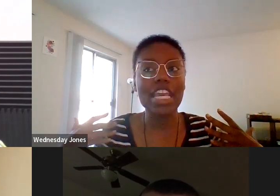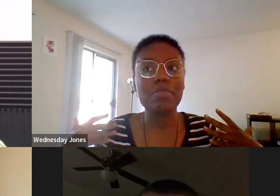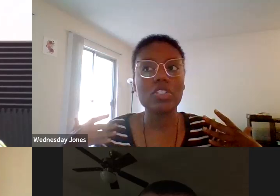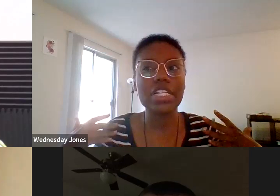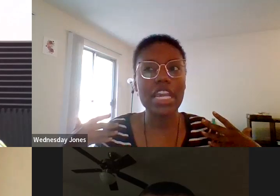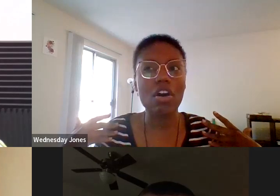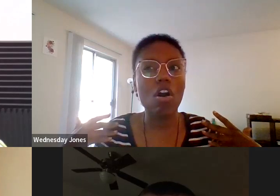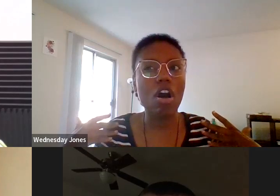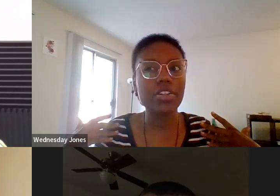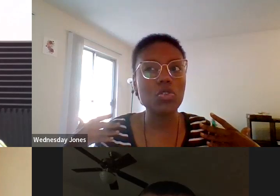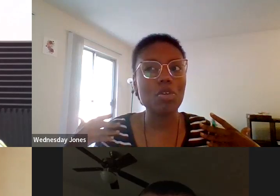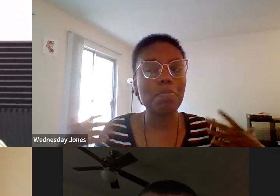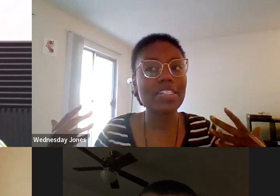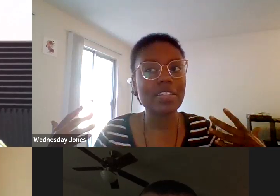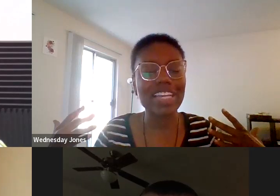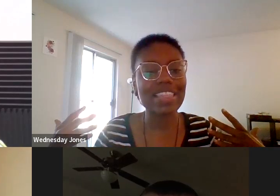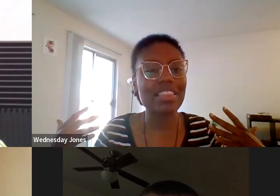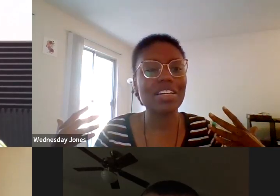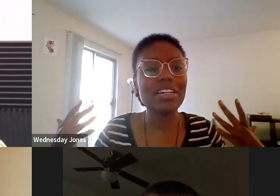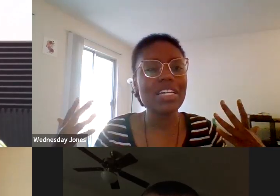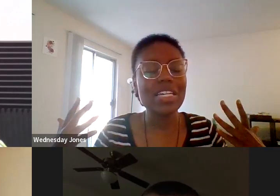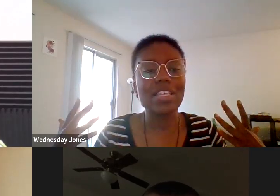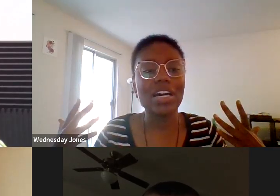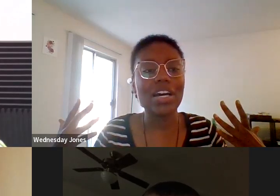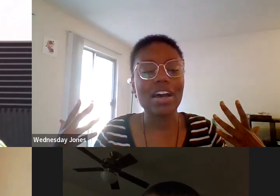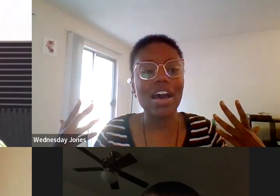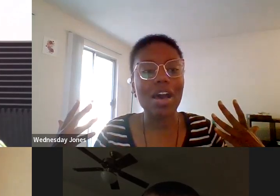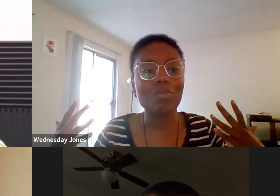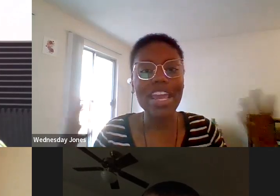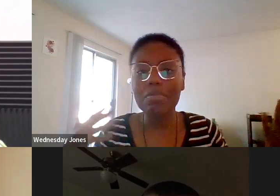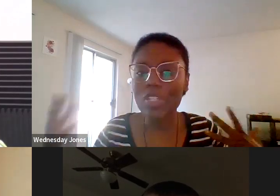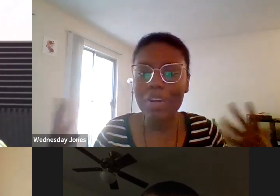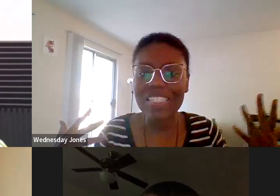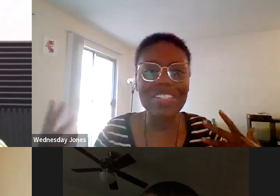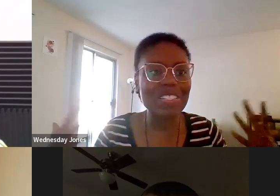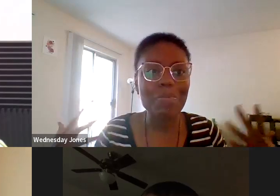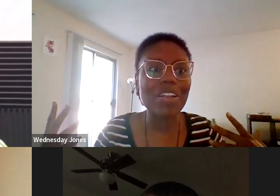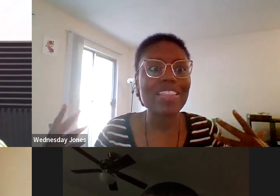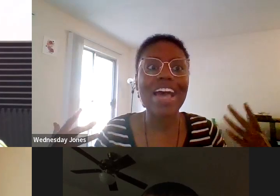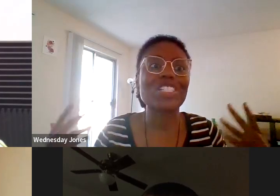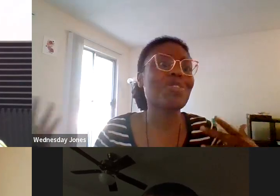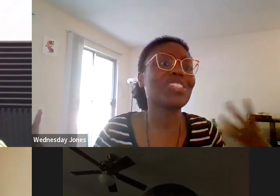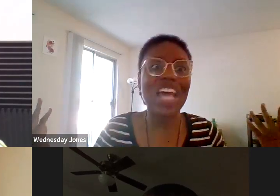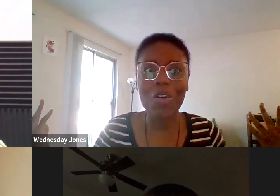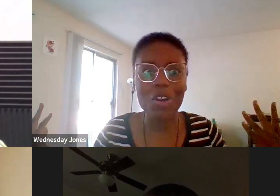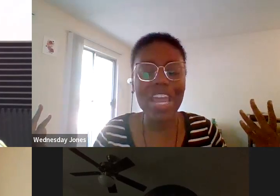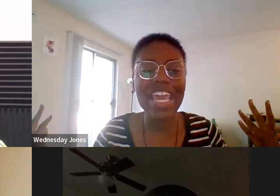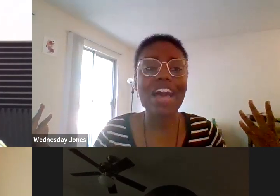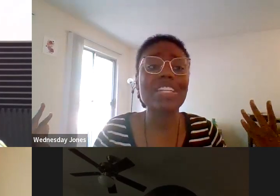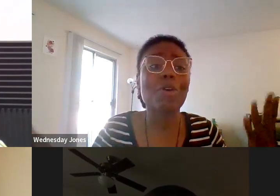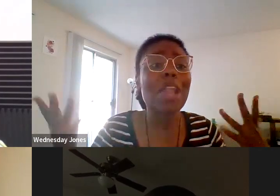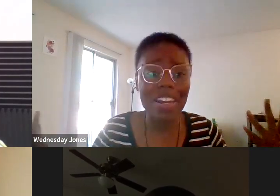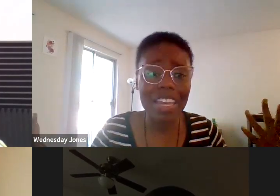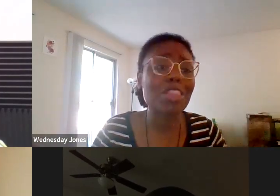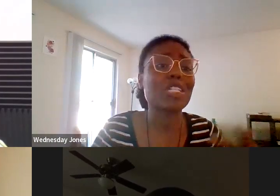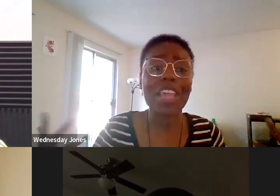participants wasn't able to get on to the bus because I think the ramp was busted or something like that. And so we were just out there waiting.